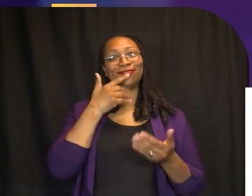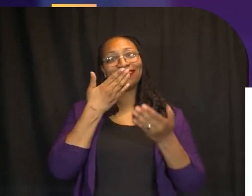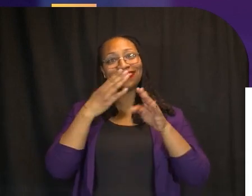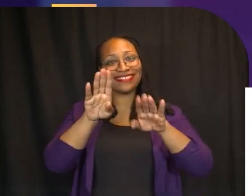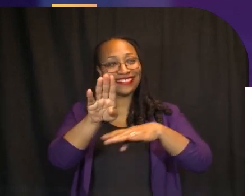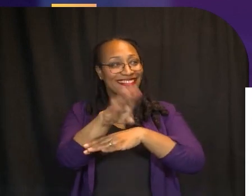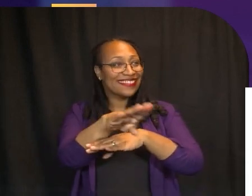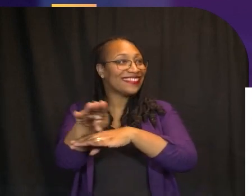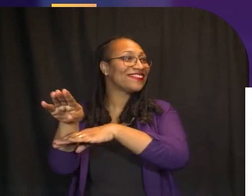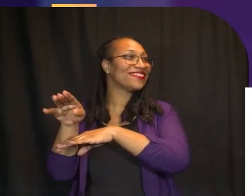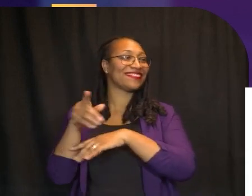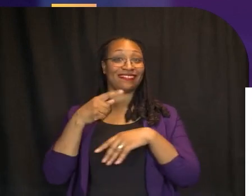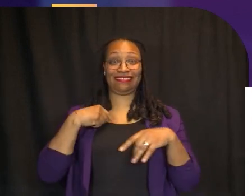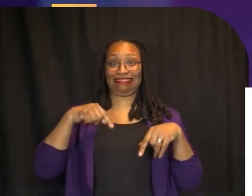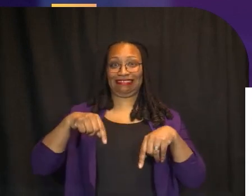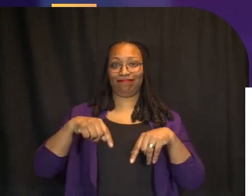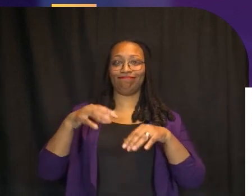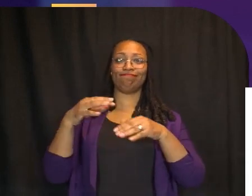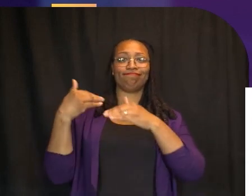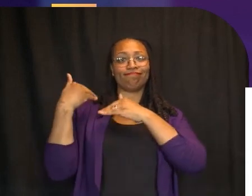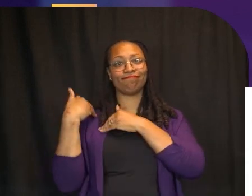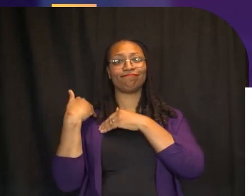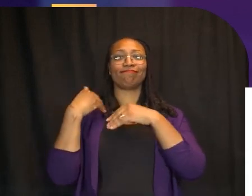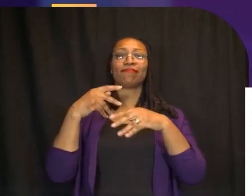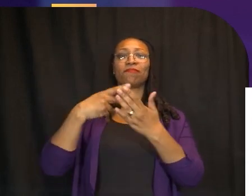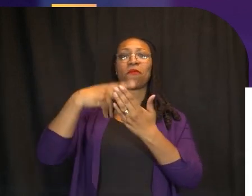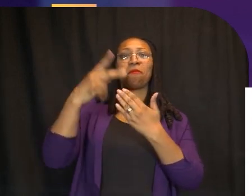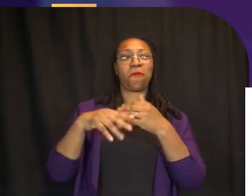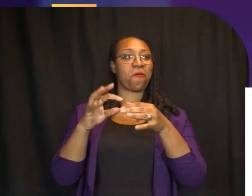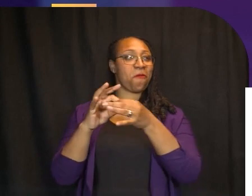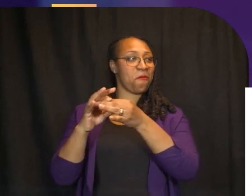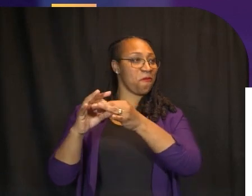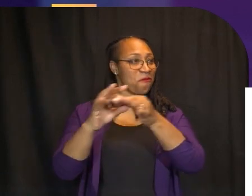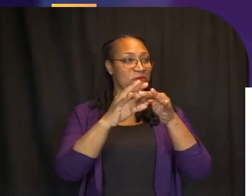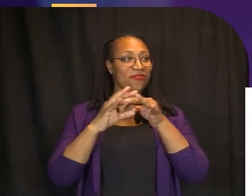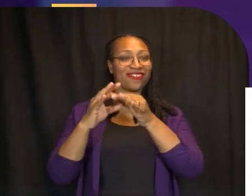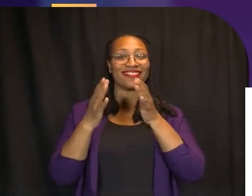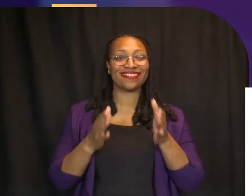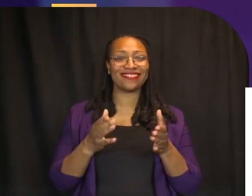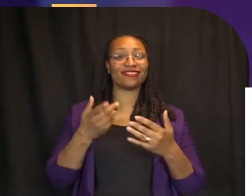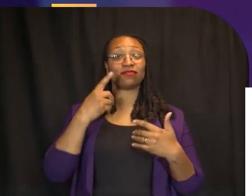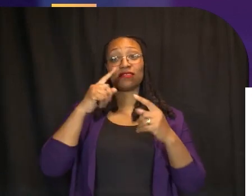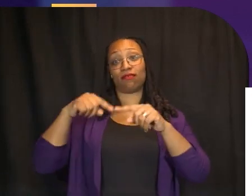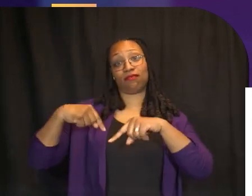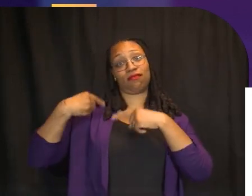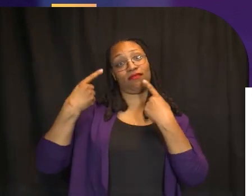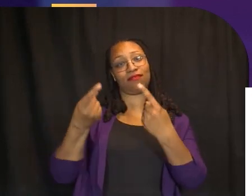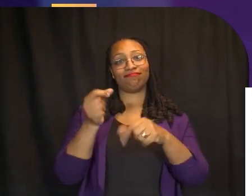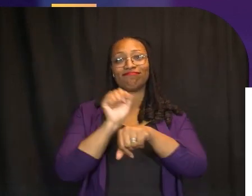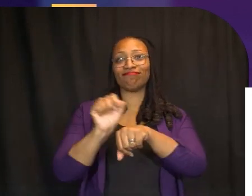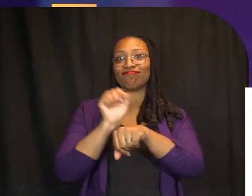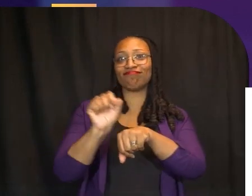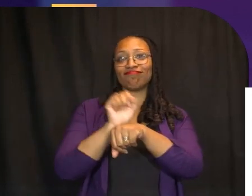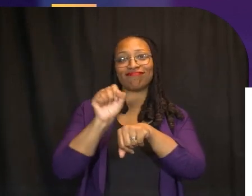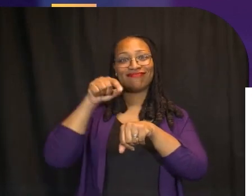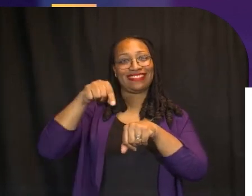the longest-serving staff member, I've seen firsthand the amazing work that AAPD does